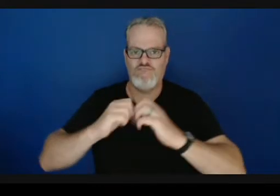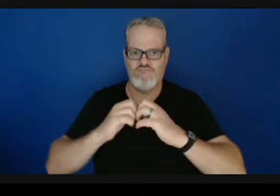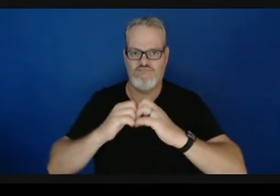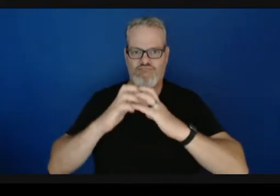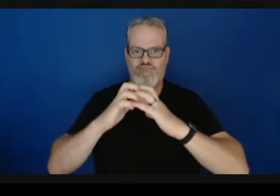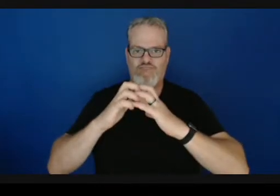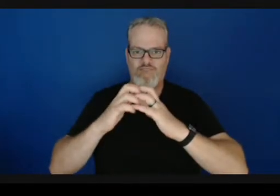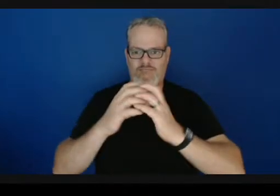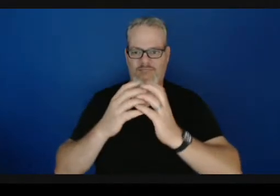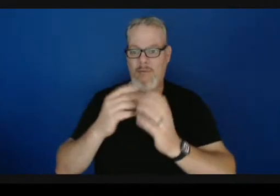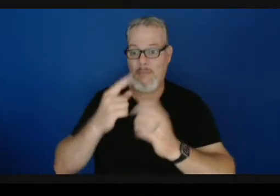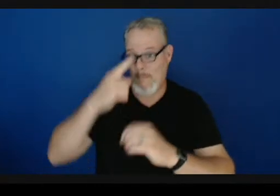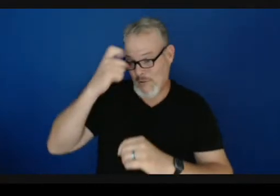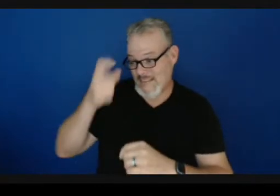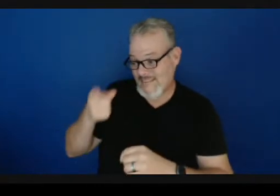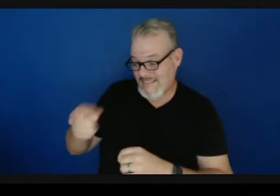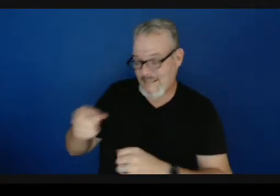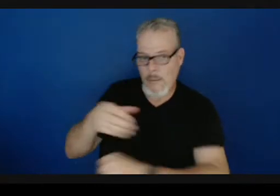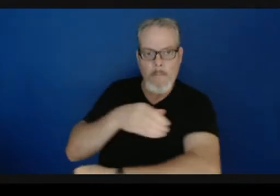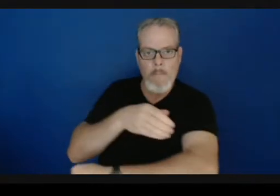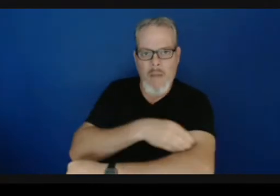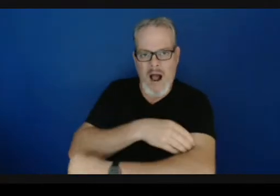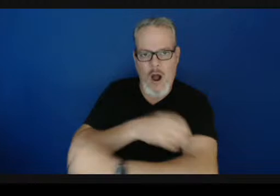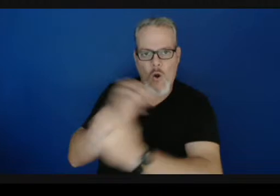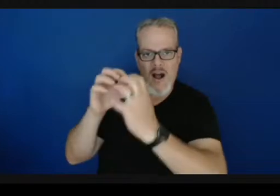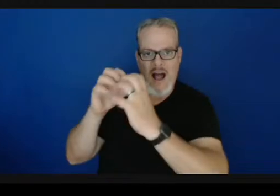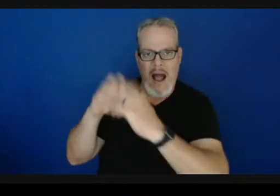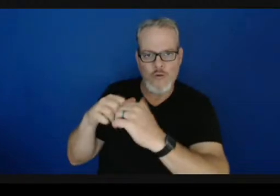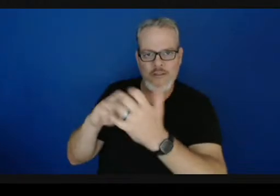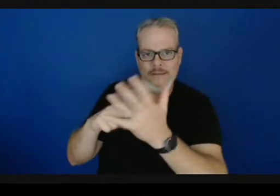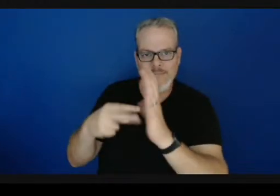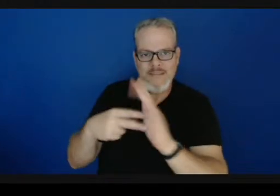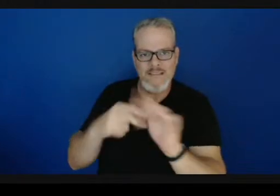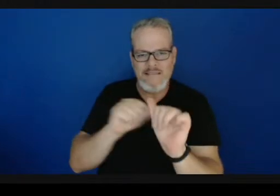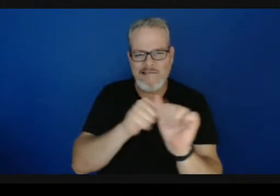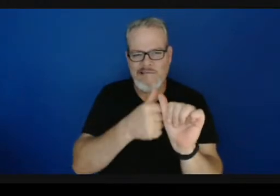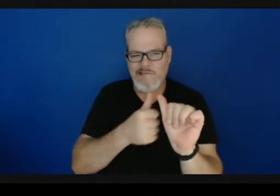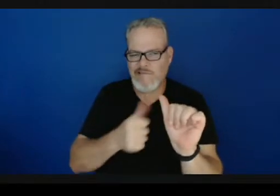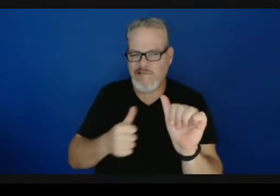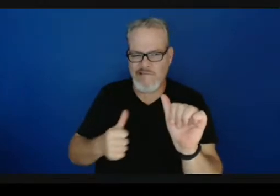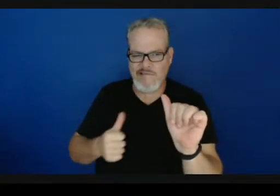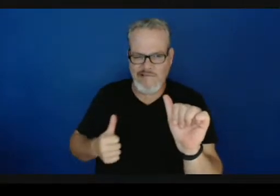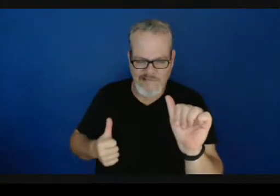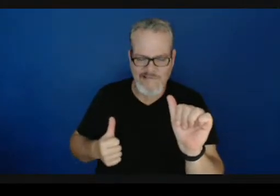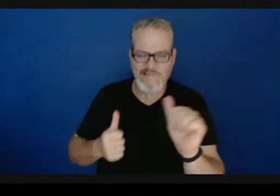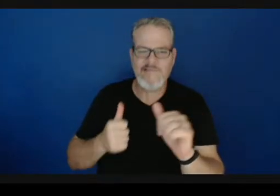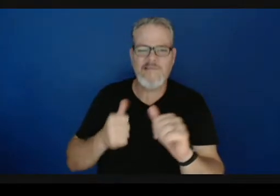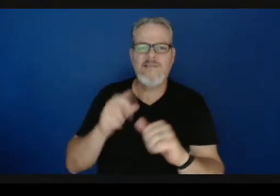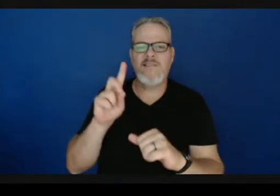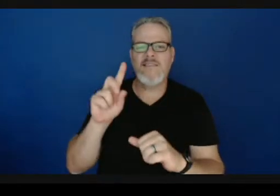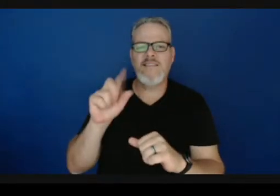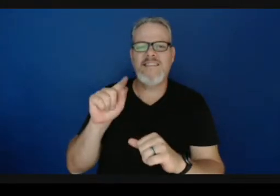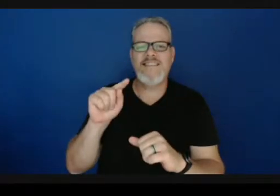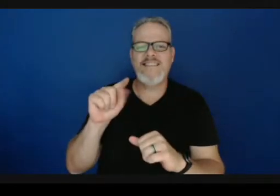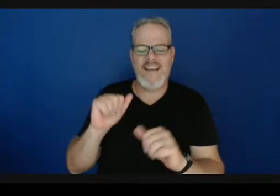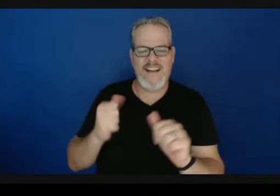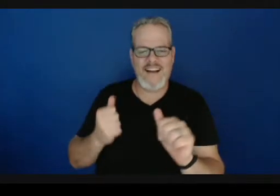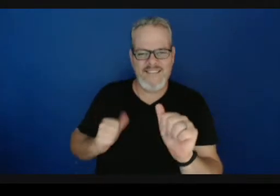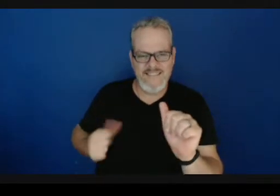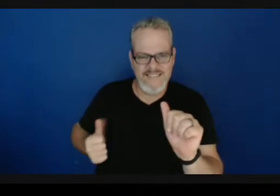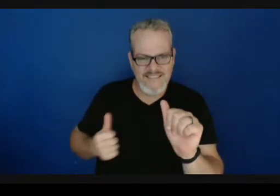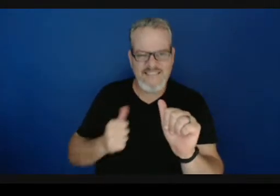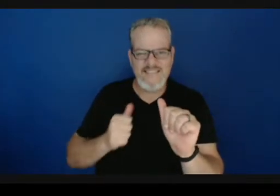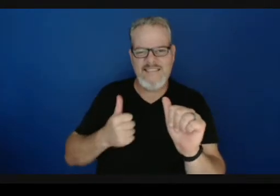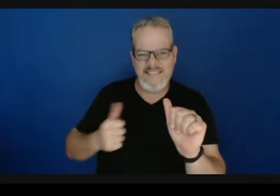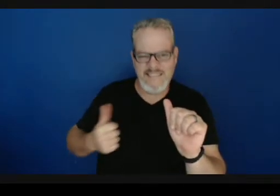to a power outage and things were coming back online, they had slow data coming in over that following day or so.